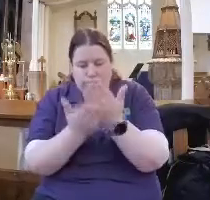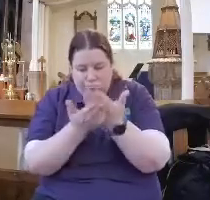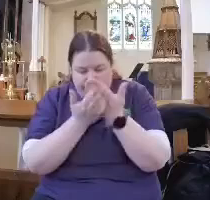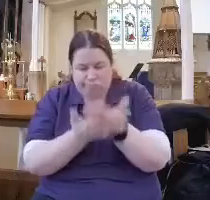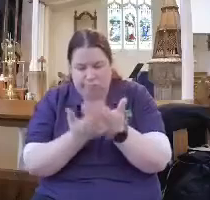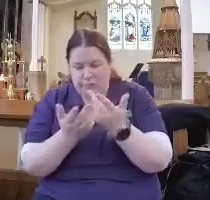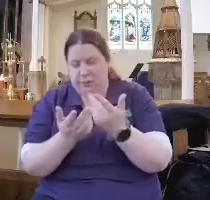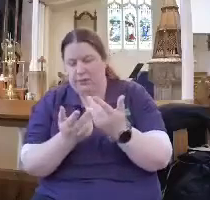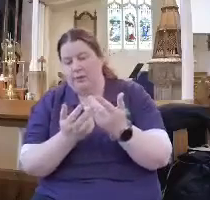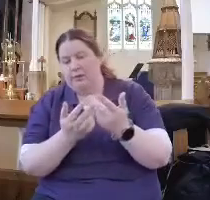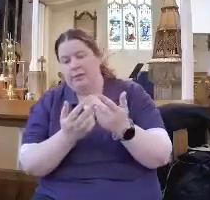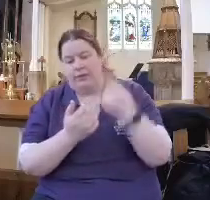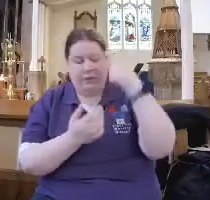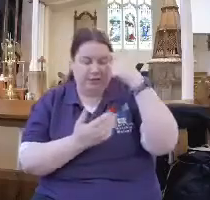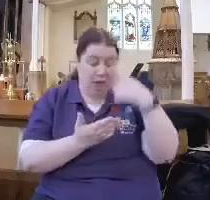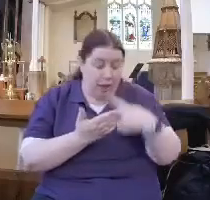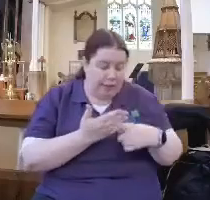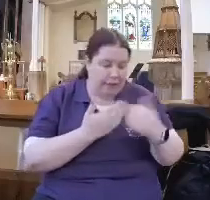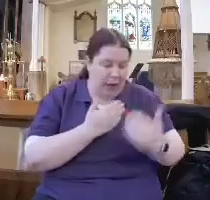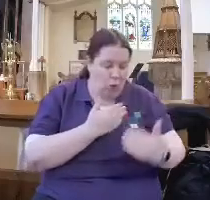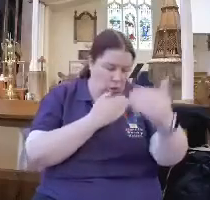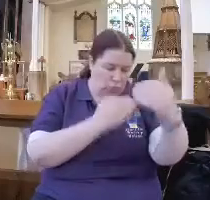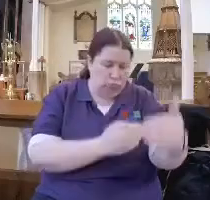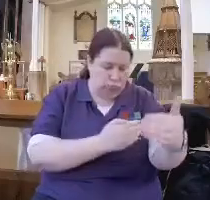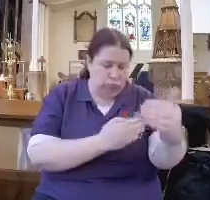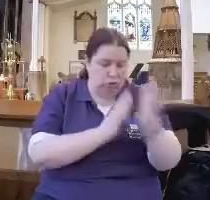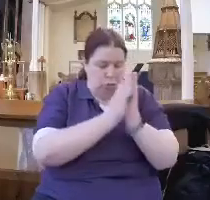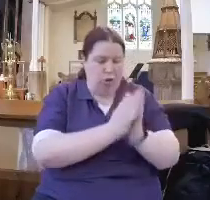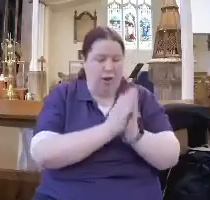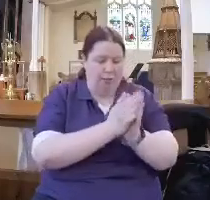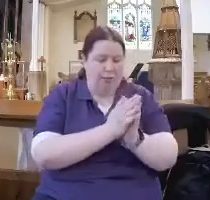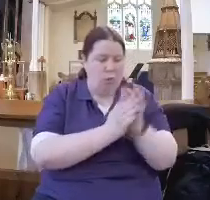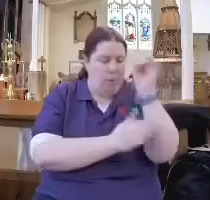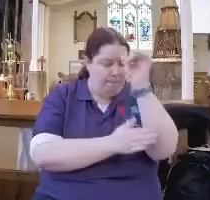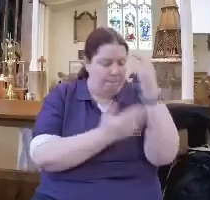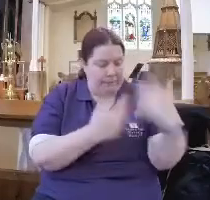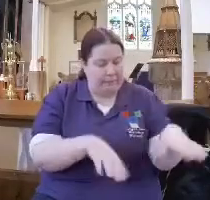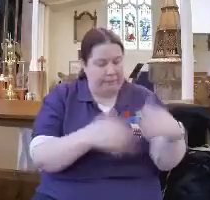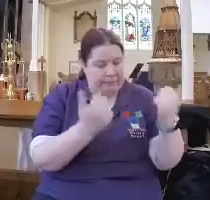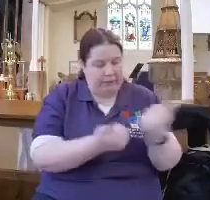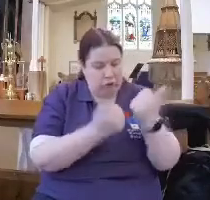for, and I'll pray for that. When it's done, it's done.